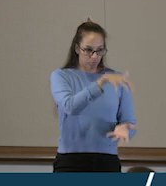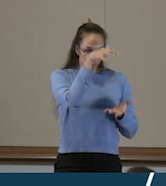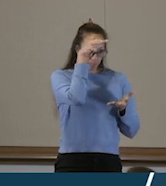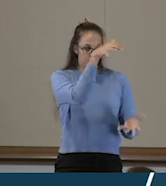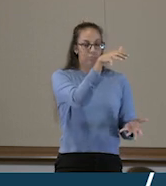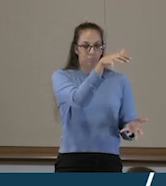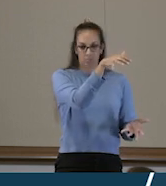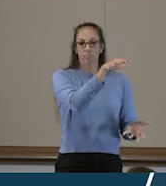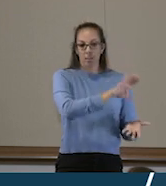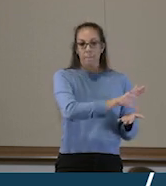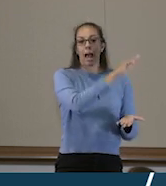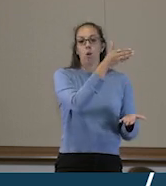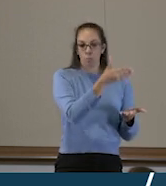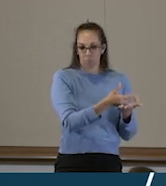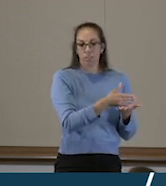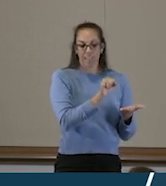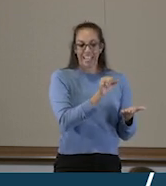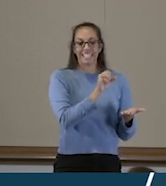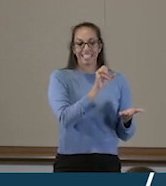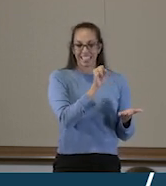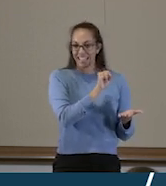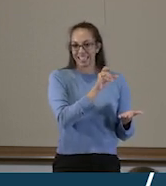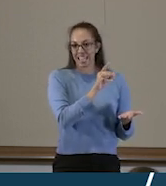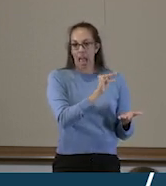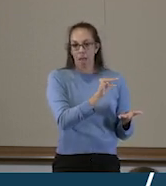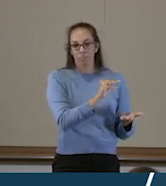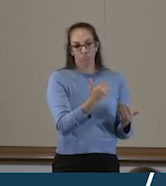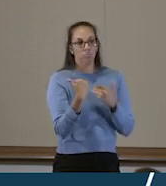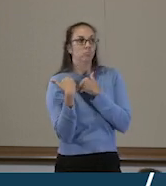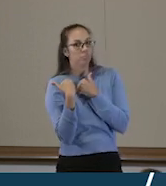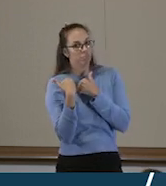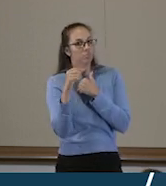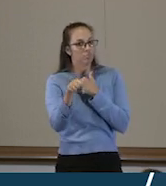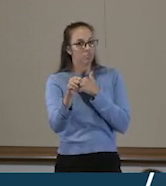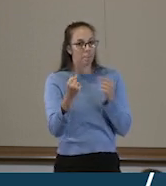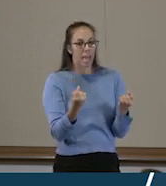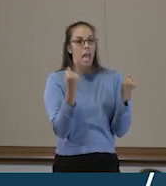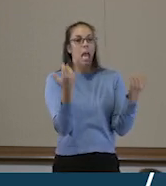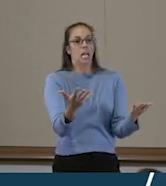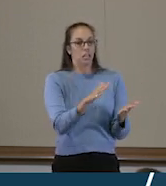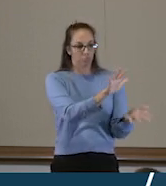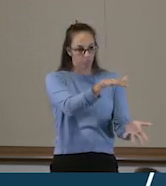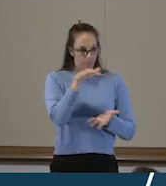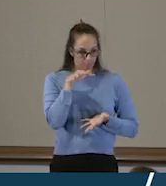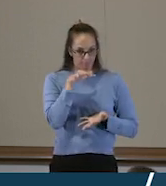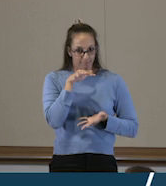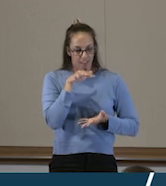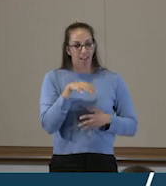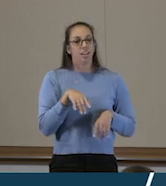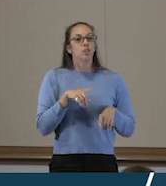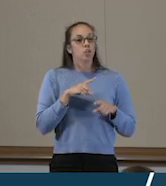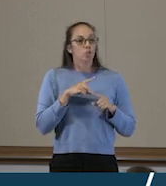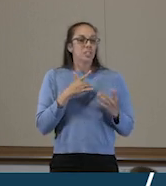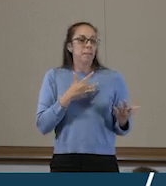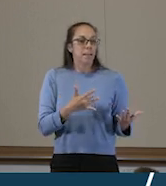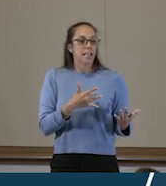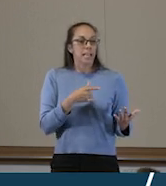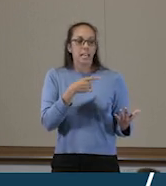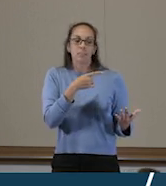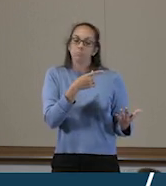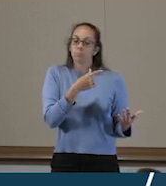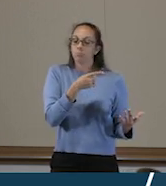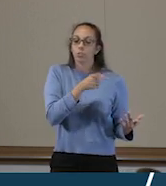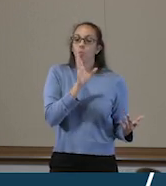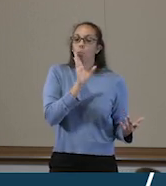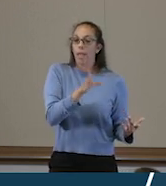amount of SDM cases on my caseload. So it's more than likely that she will accept it, but we just